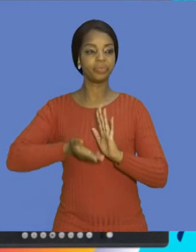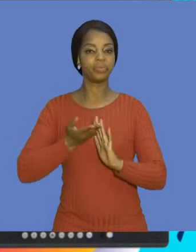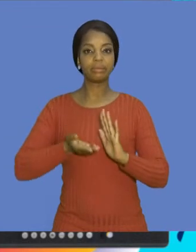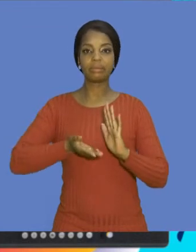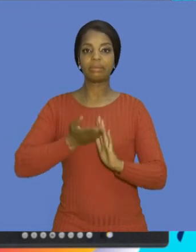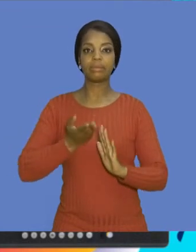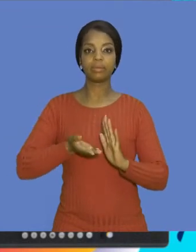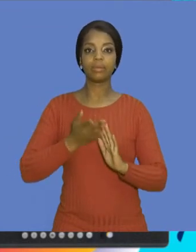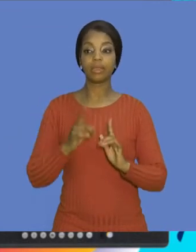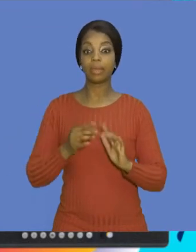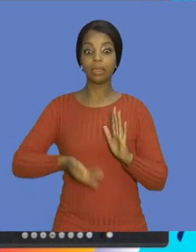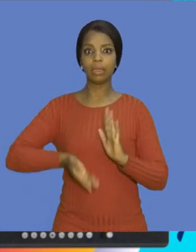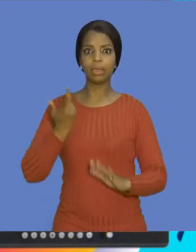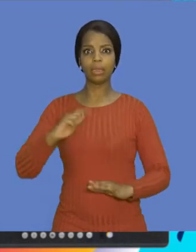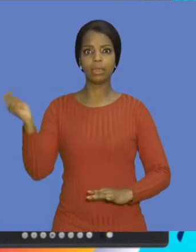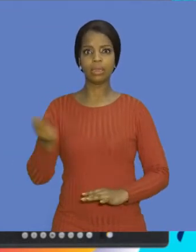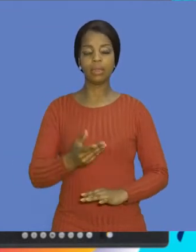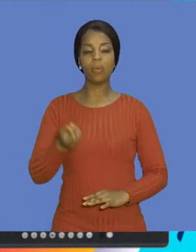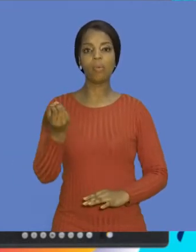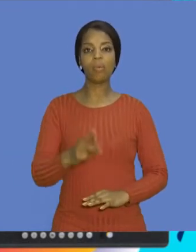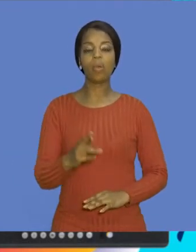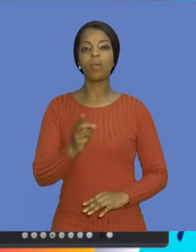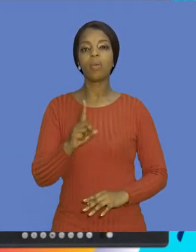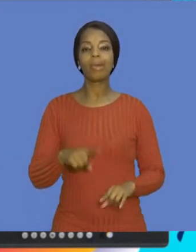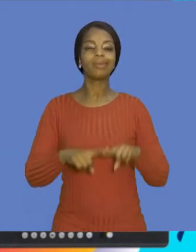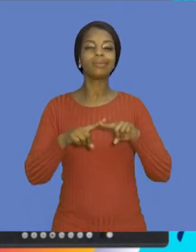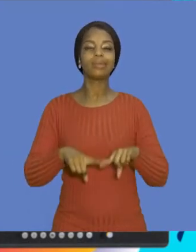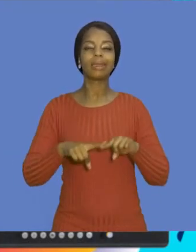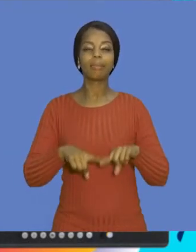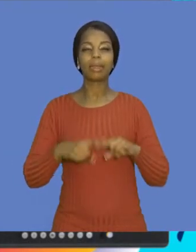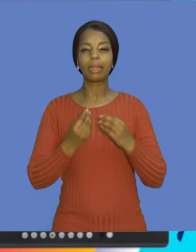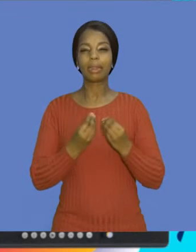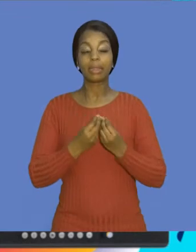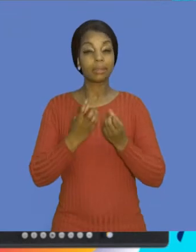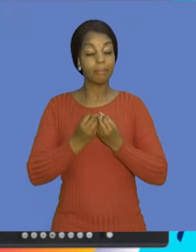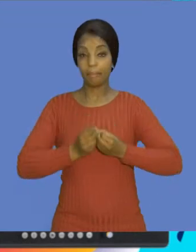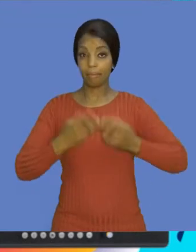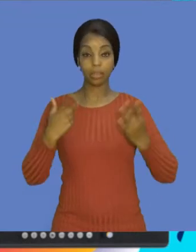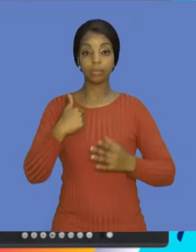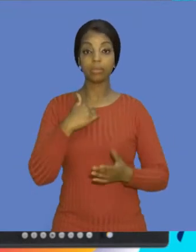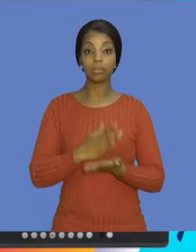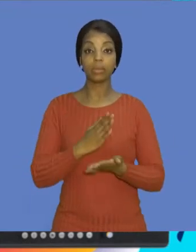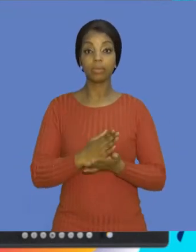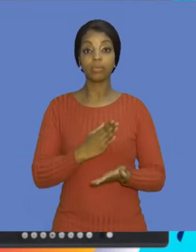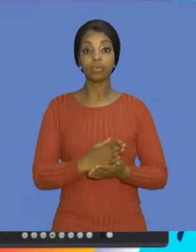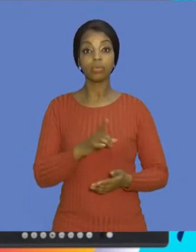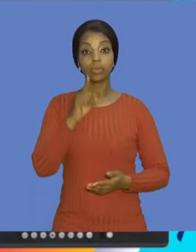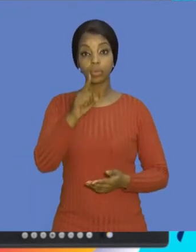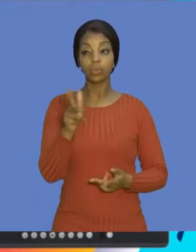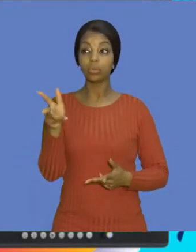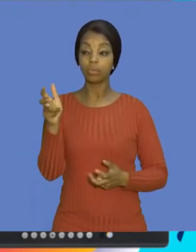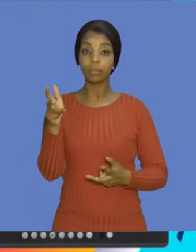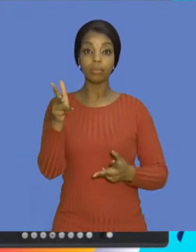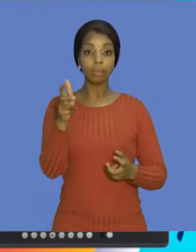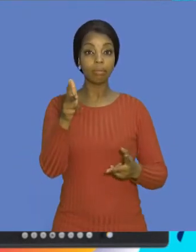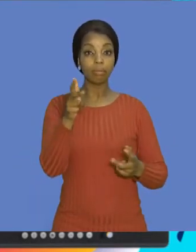how expensive it gets, it normally depends on a number of factors that I'm sure you also know and you are seeing on